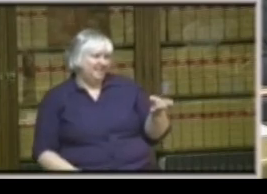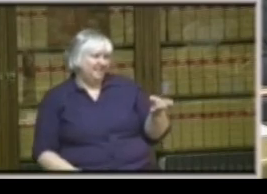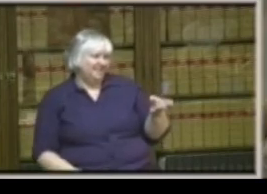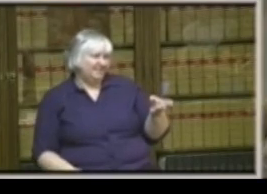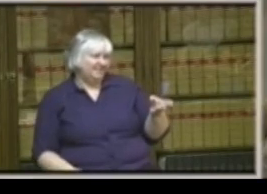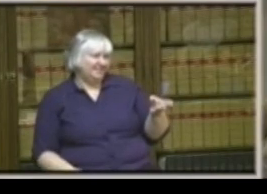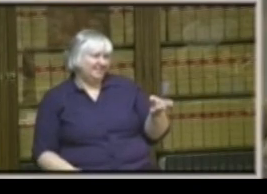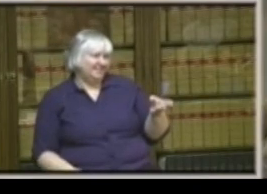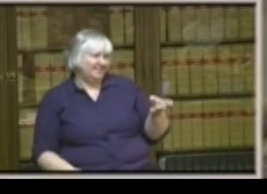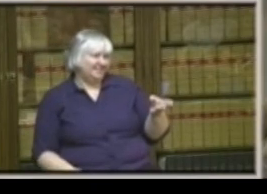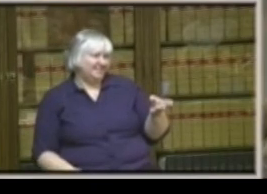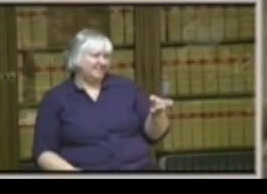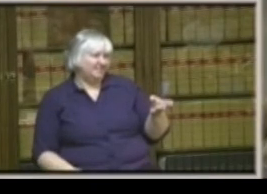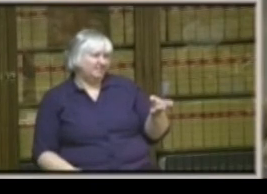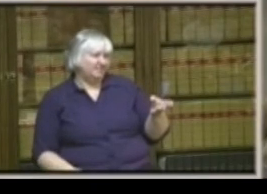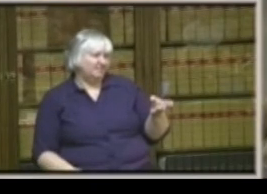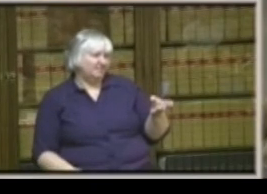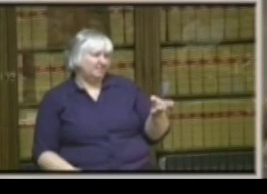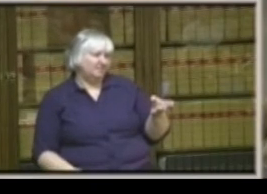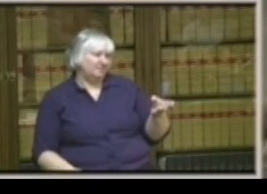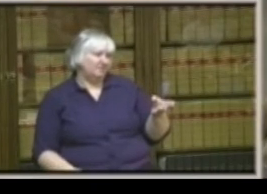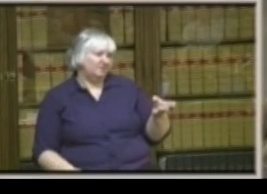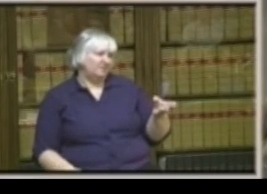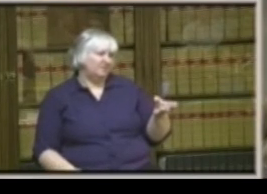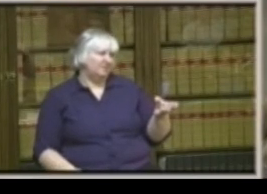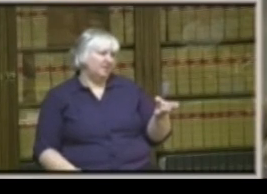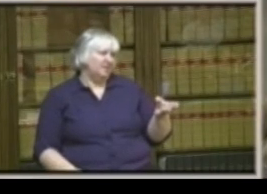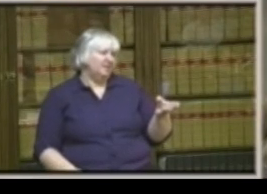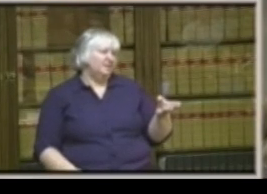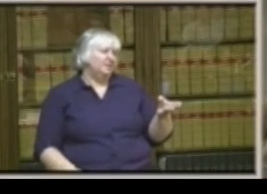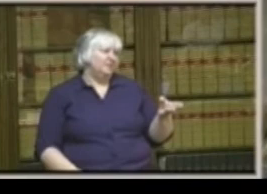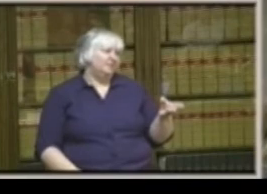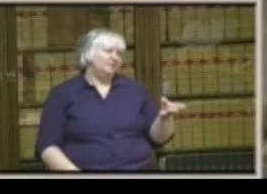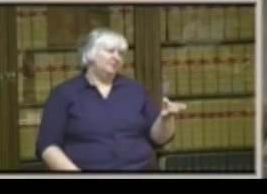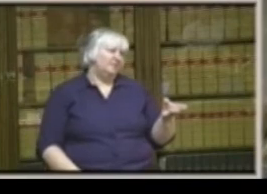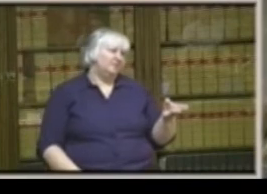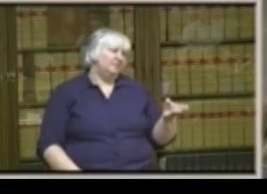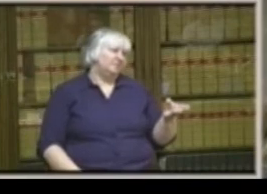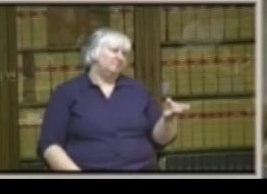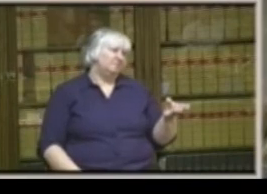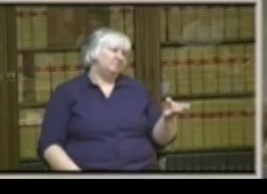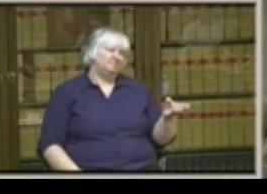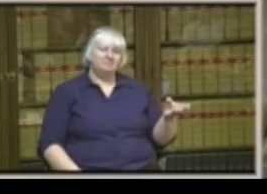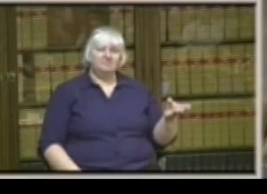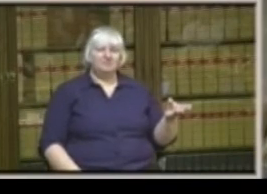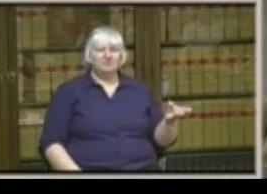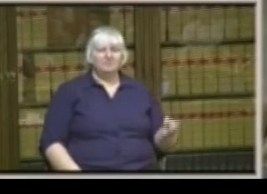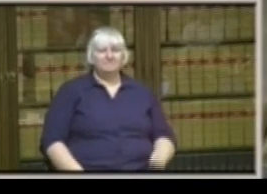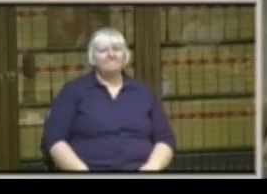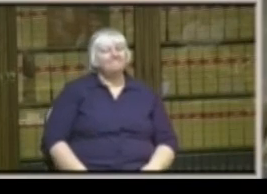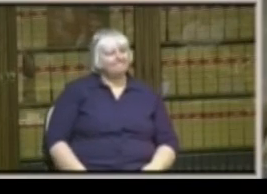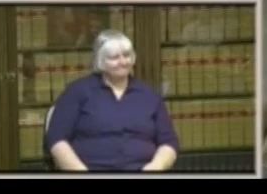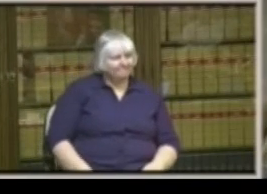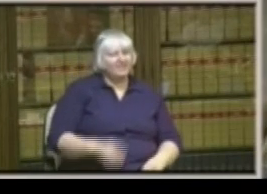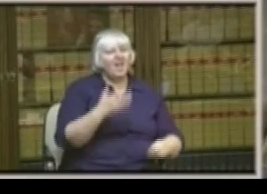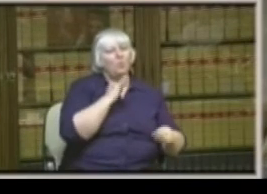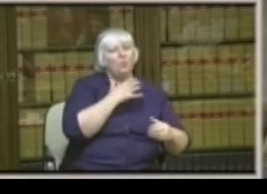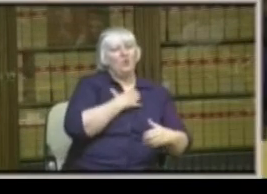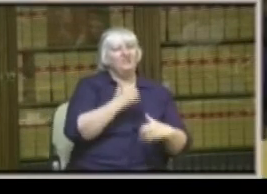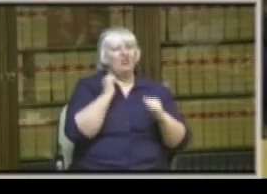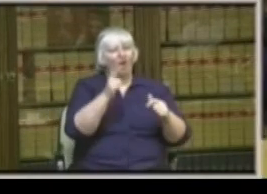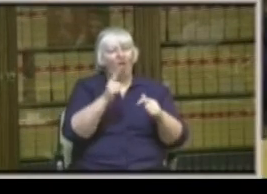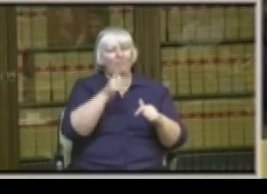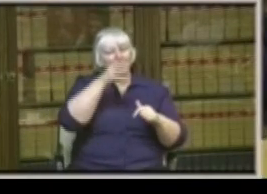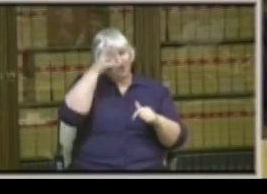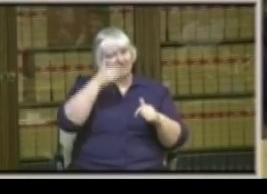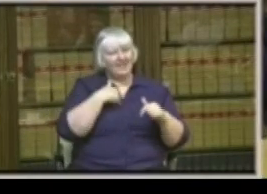And really, I wish that you could say that to all the parents of deaf children. I wish they would all have the same attitude that you have, that the